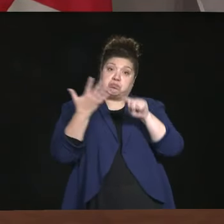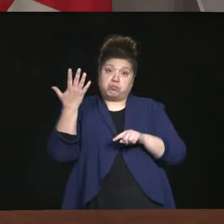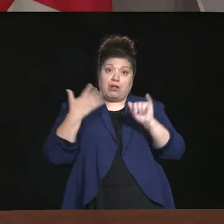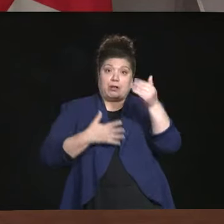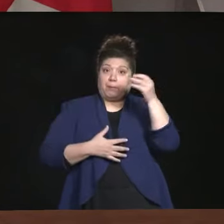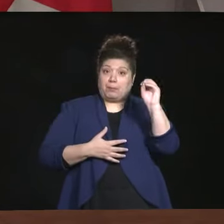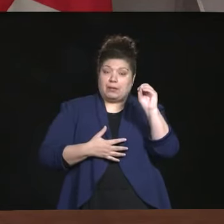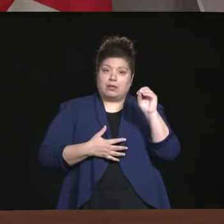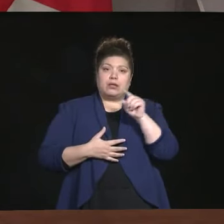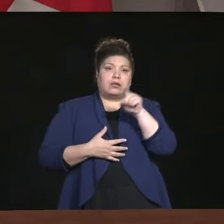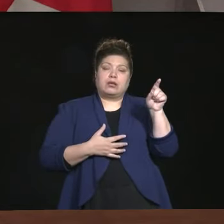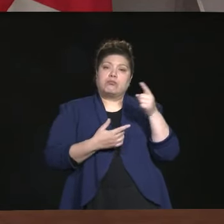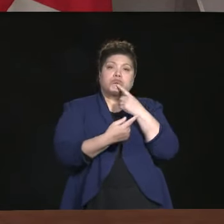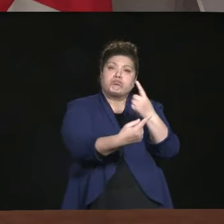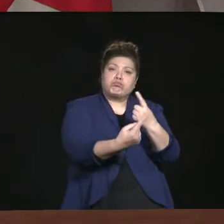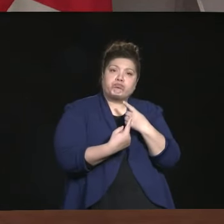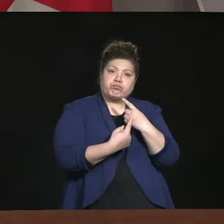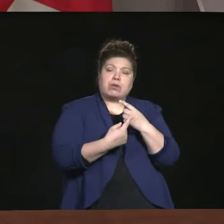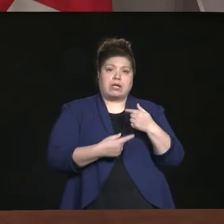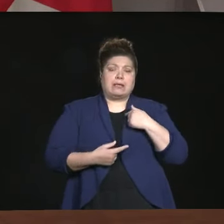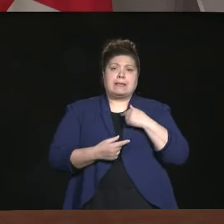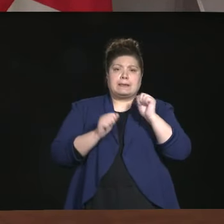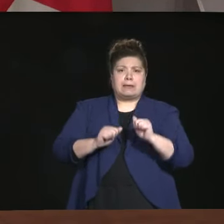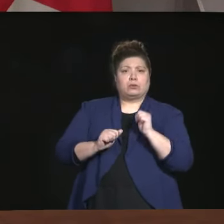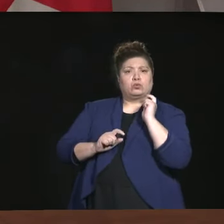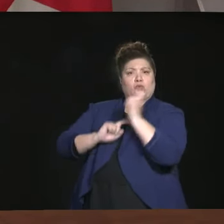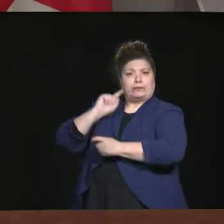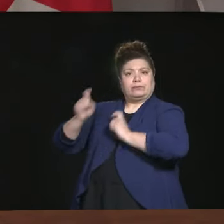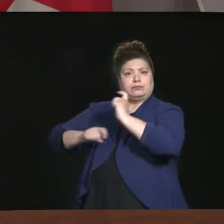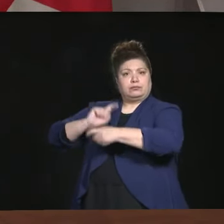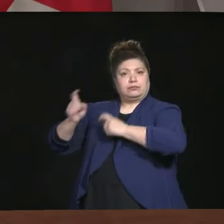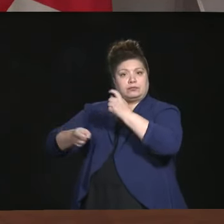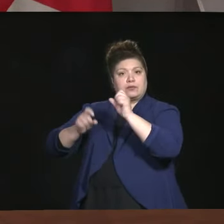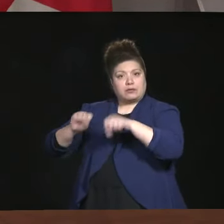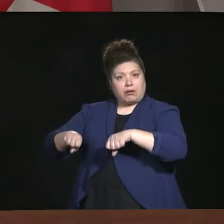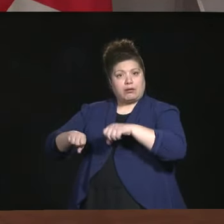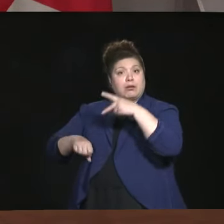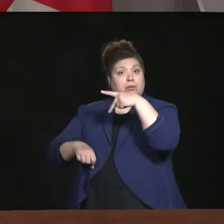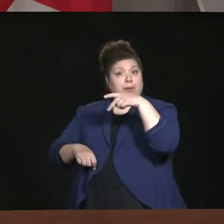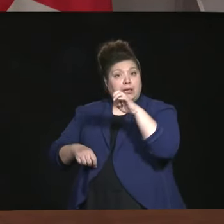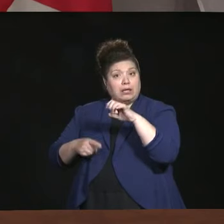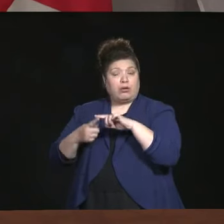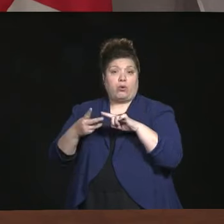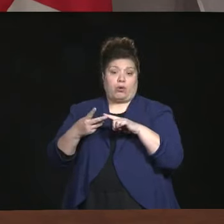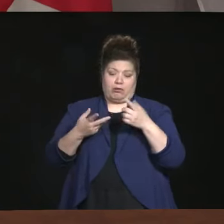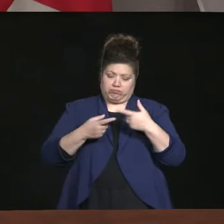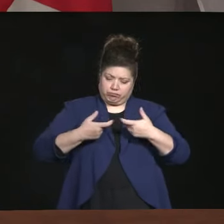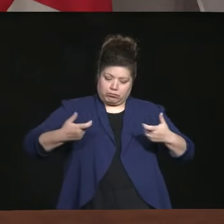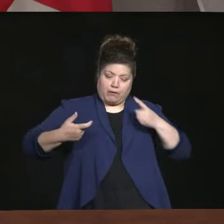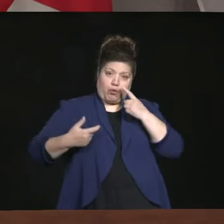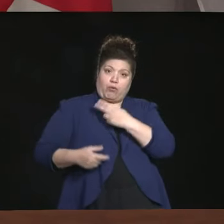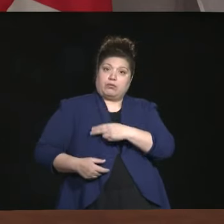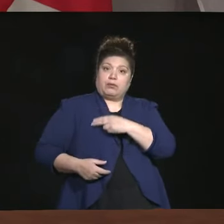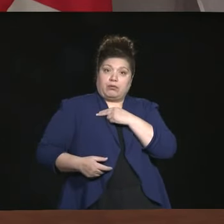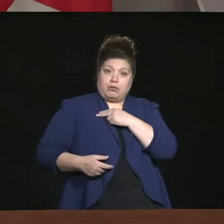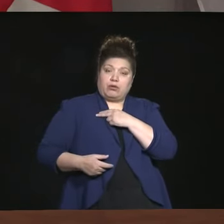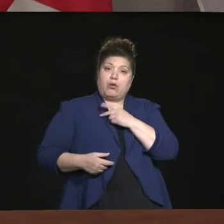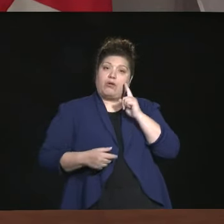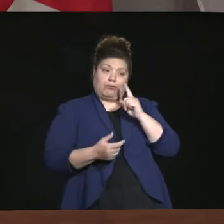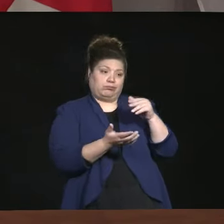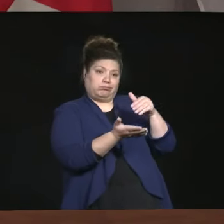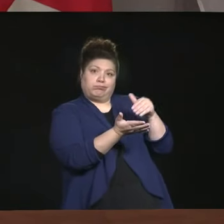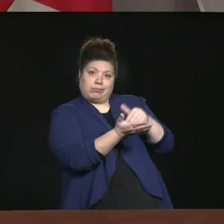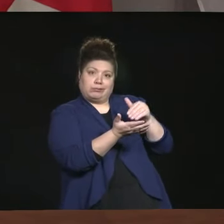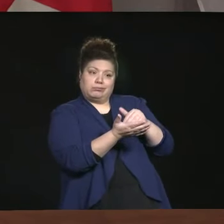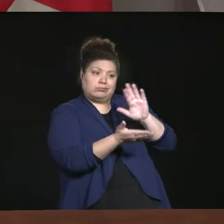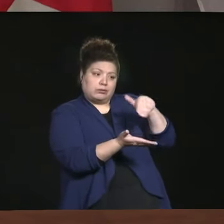donating personal protective equipment and health supplies to local hospitals and medical facilities. And I encourage other